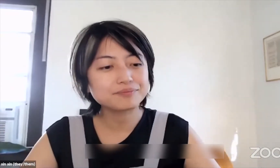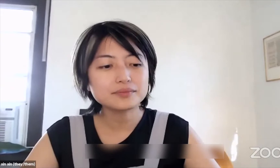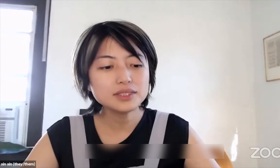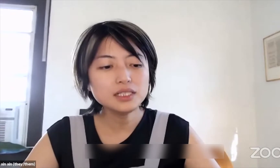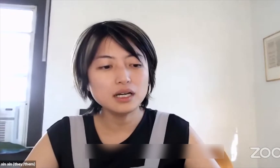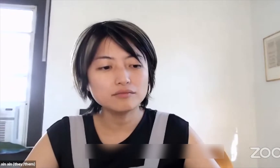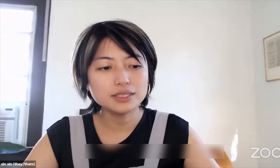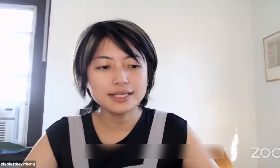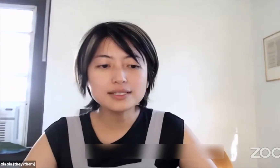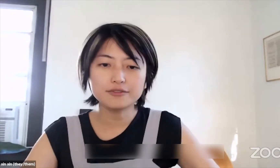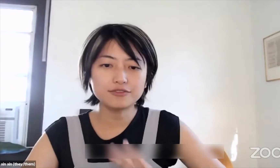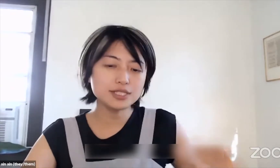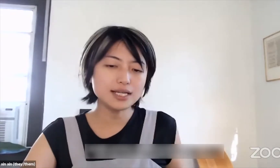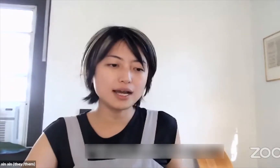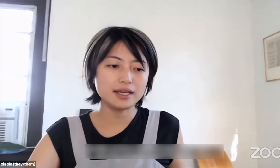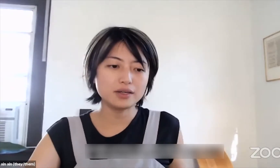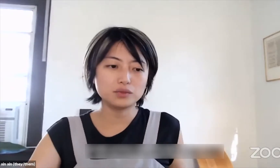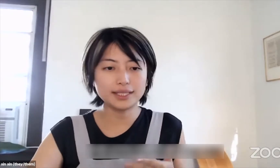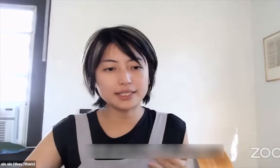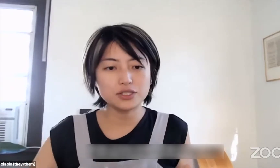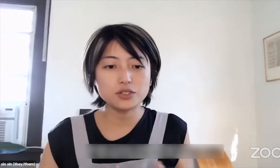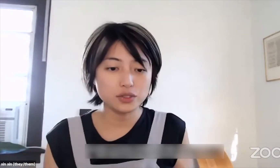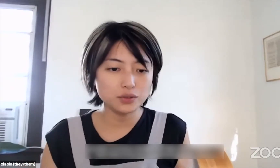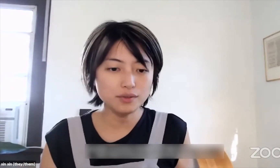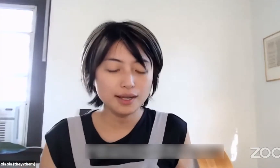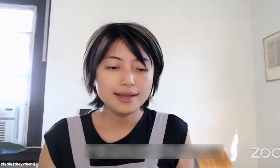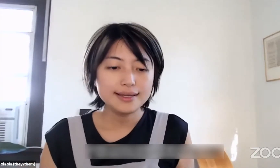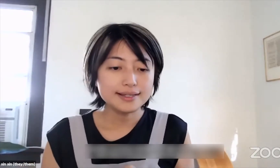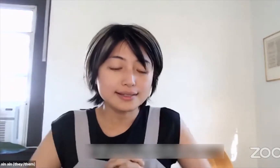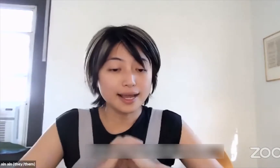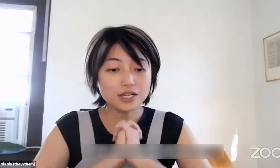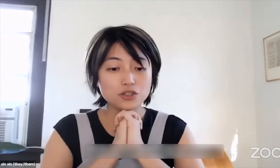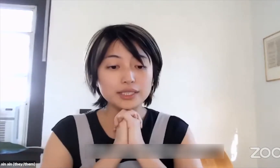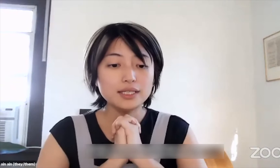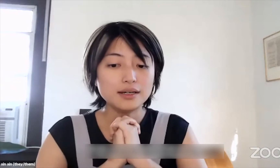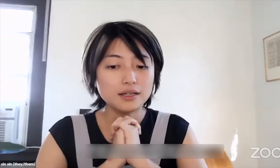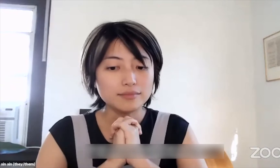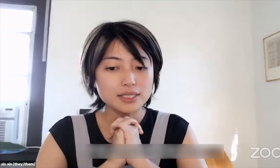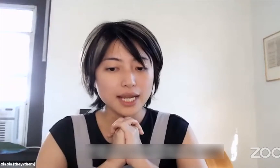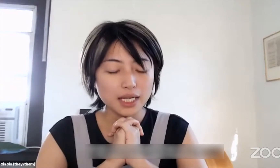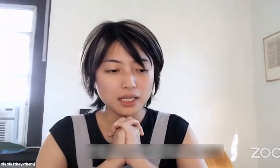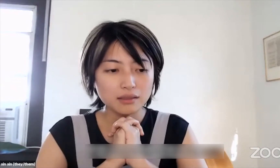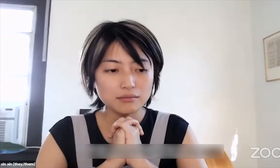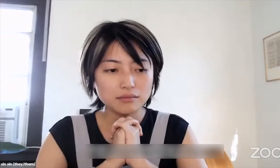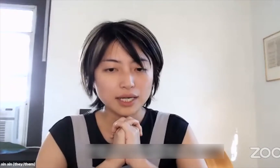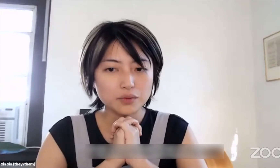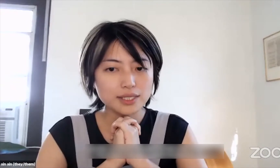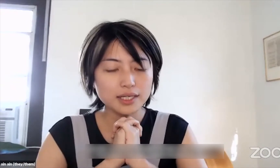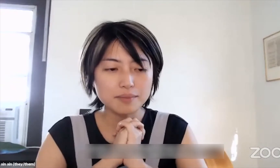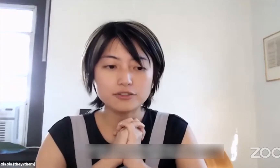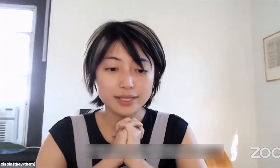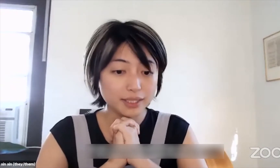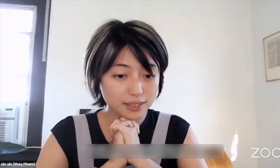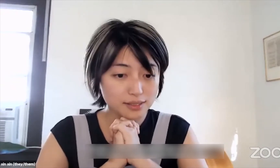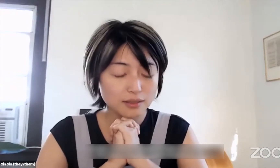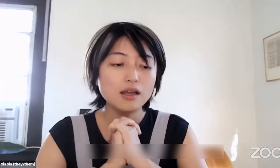here, the first thing I would like to do is actually taking, I would say like